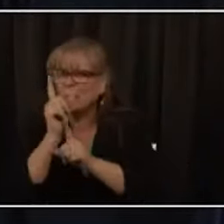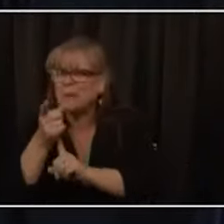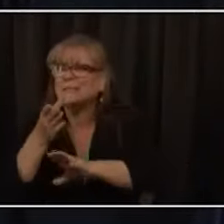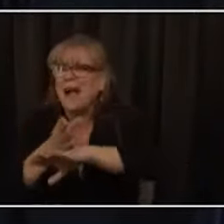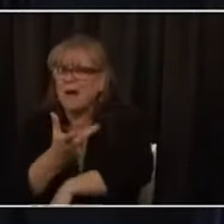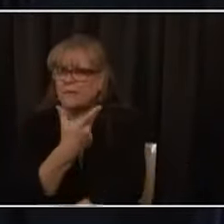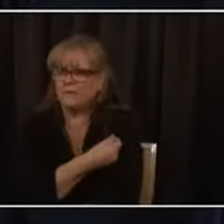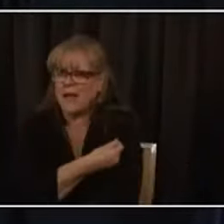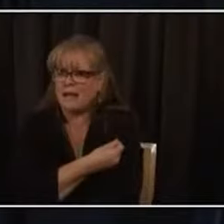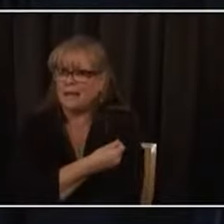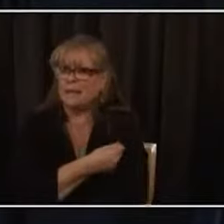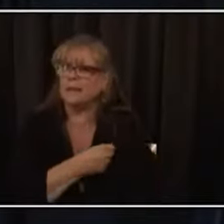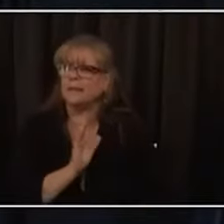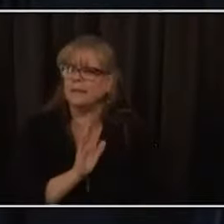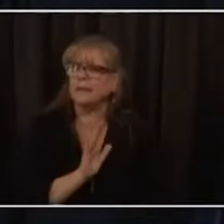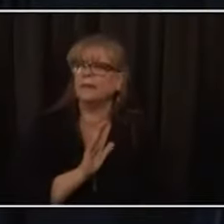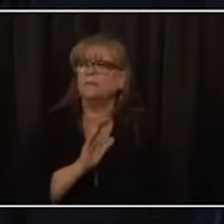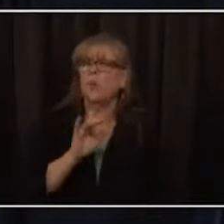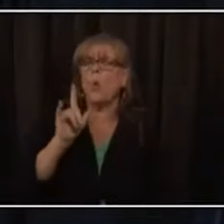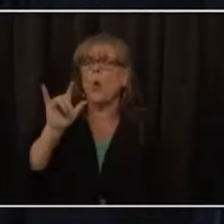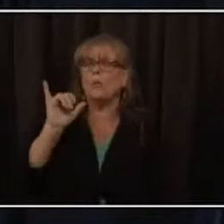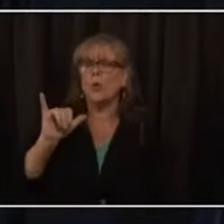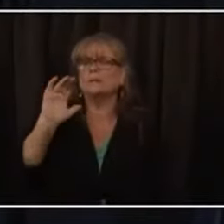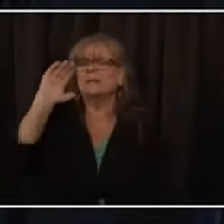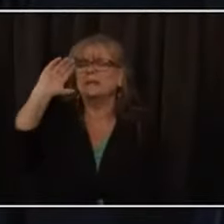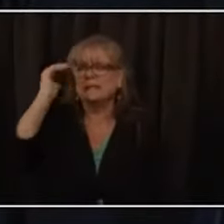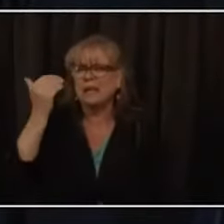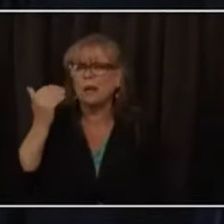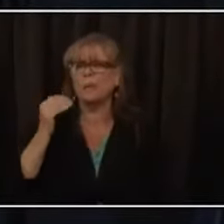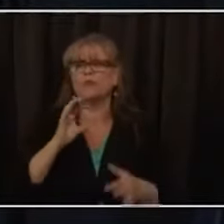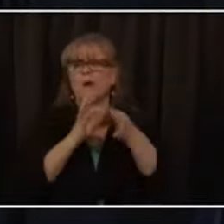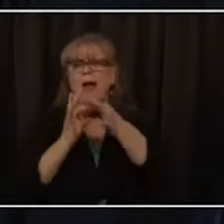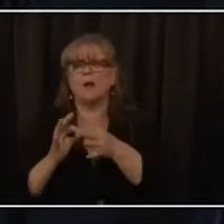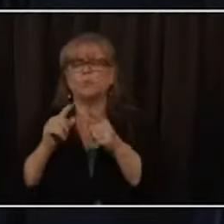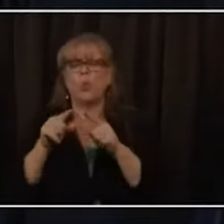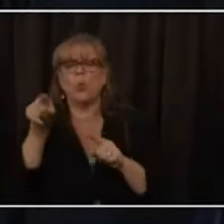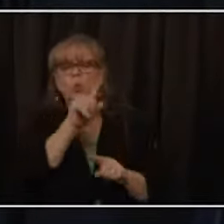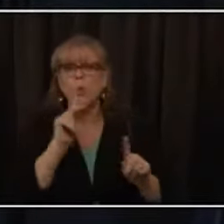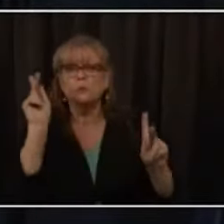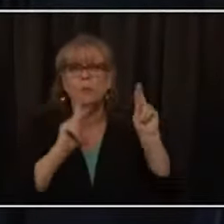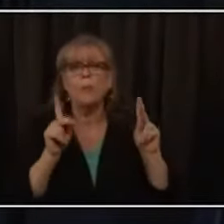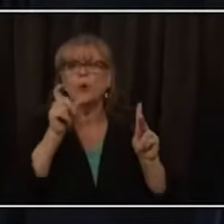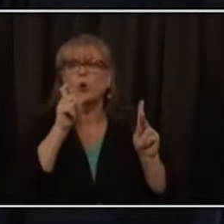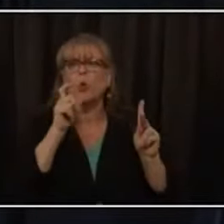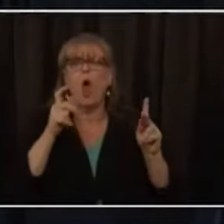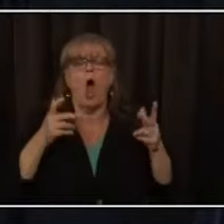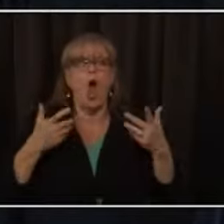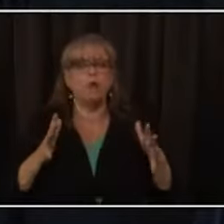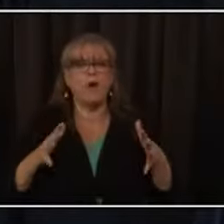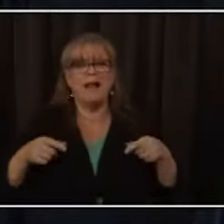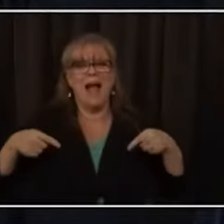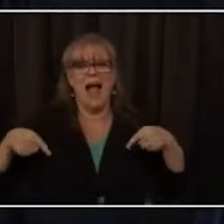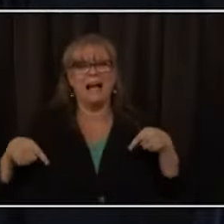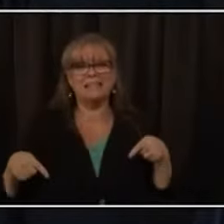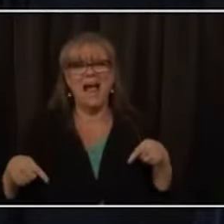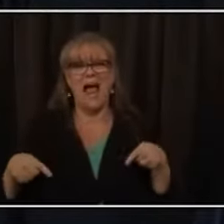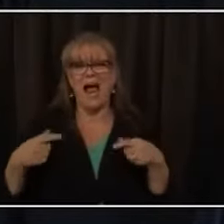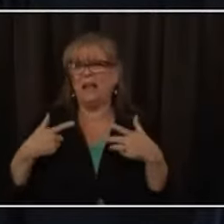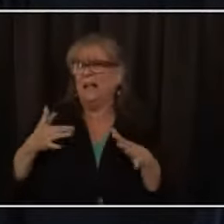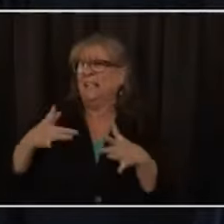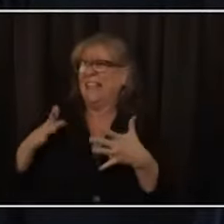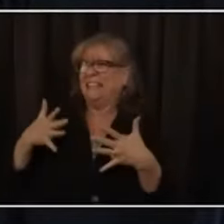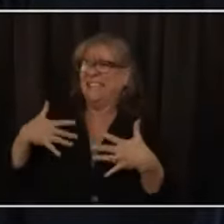now those seem to be all related to people who were anxious, concerned about needles, had histories of fainting